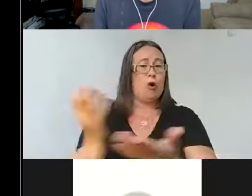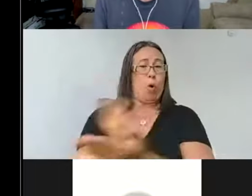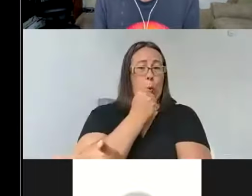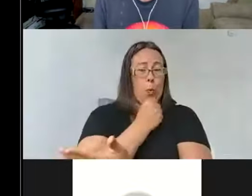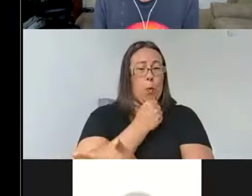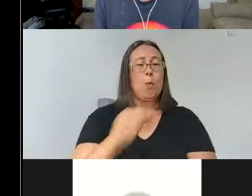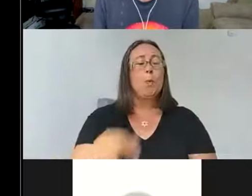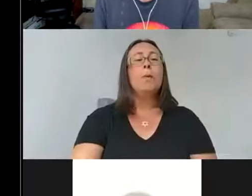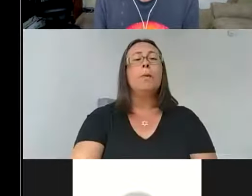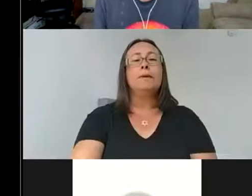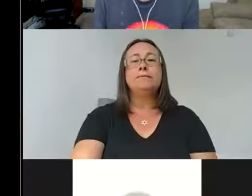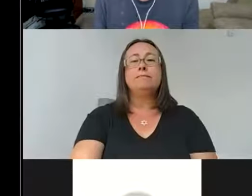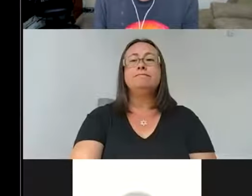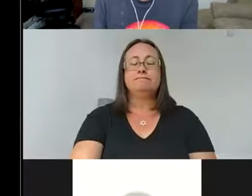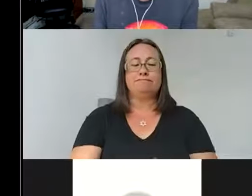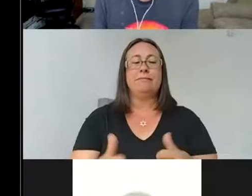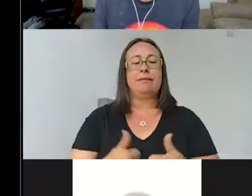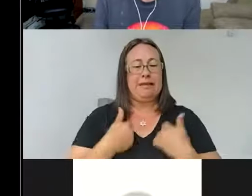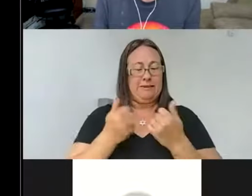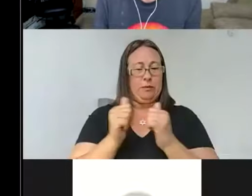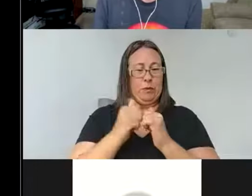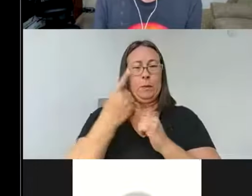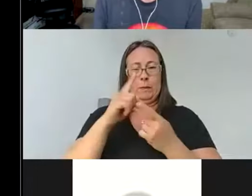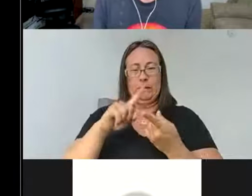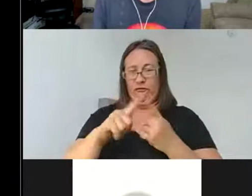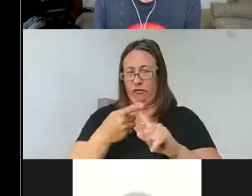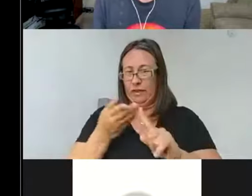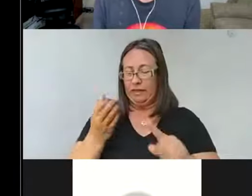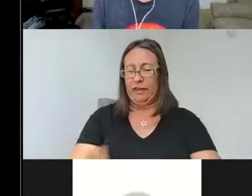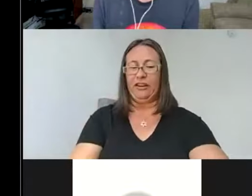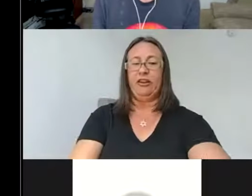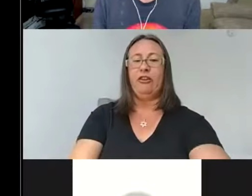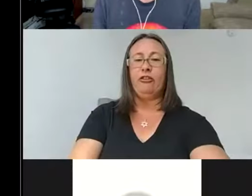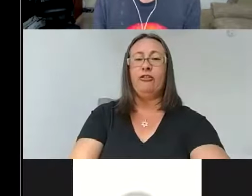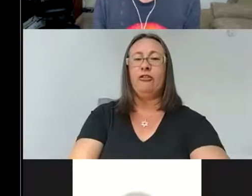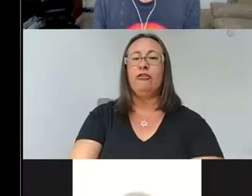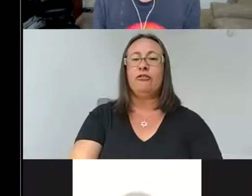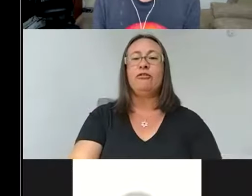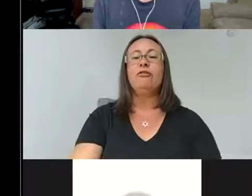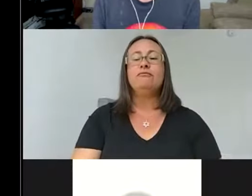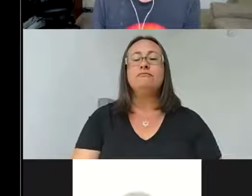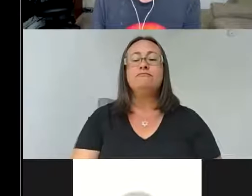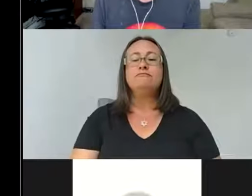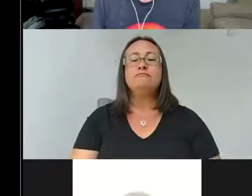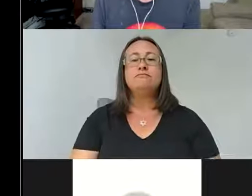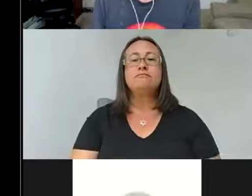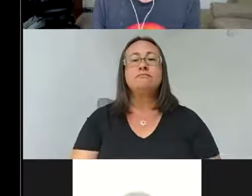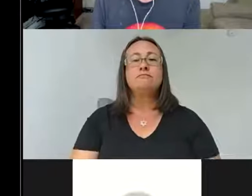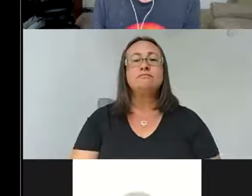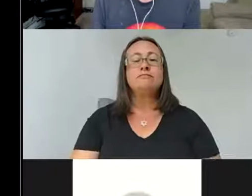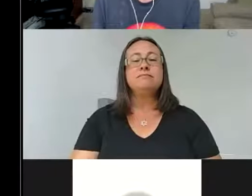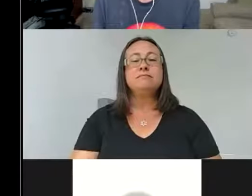lived with one of my friends in the dorms there, one of my friends from Roswell. And